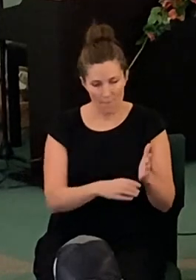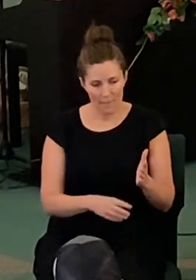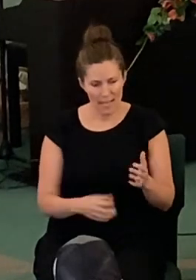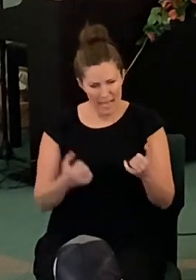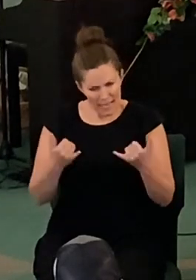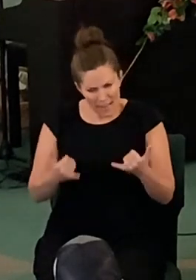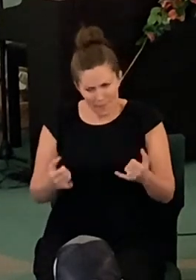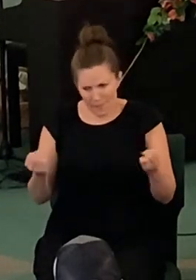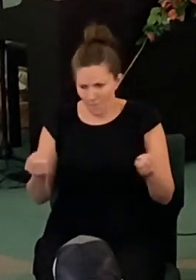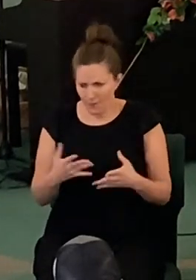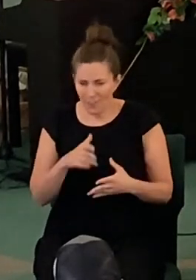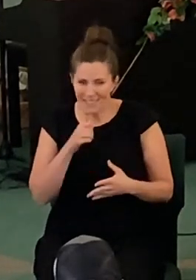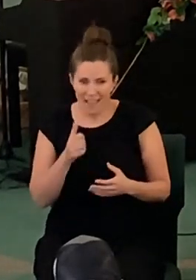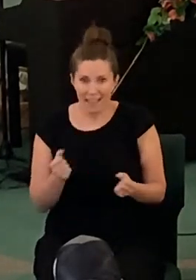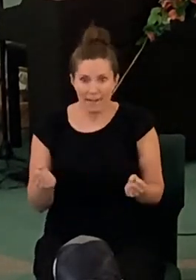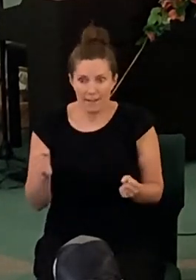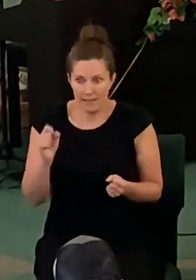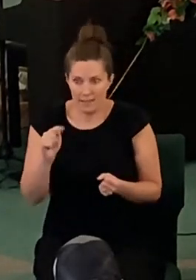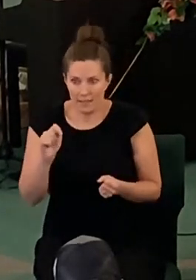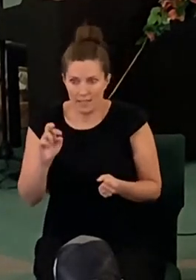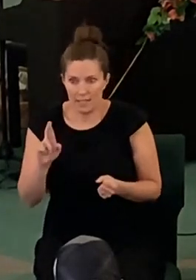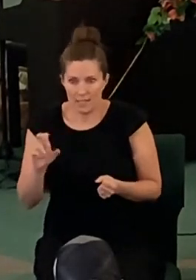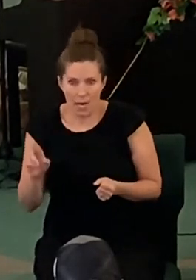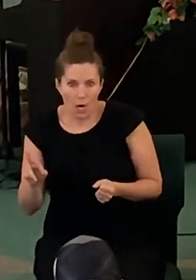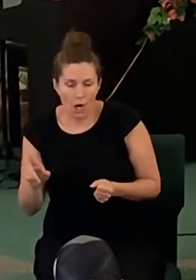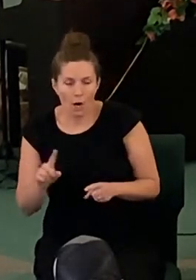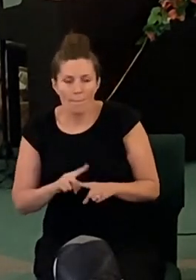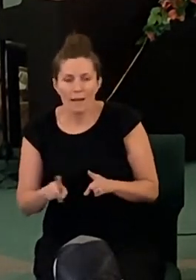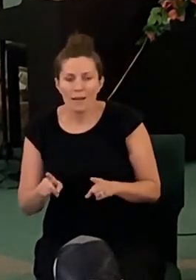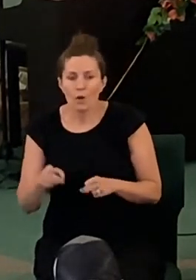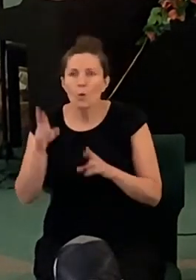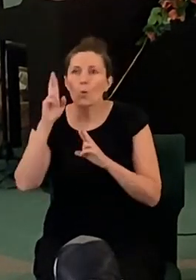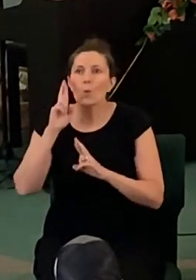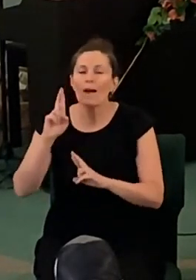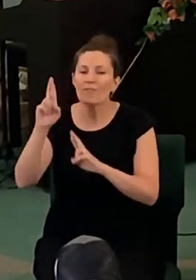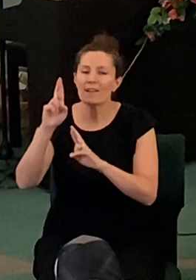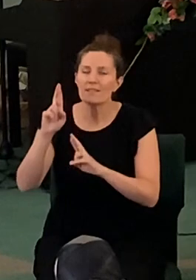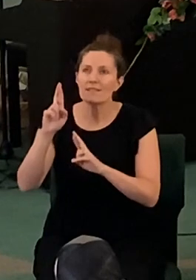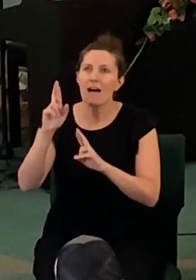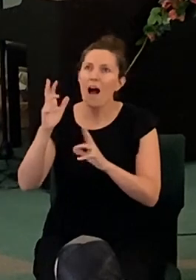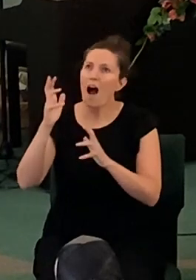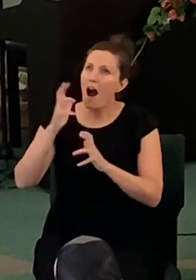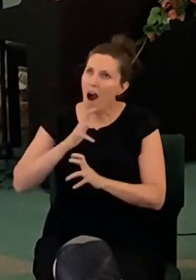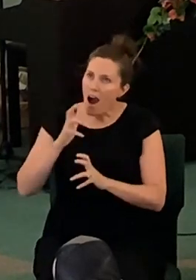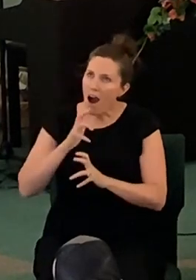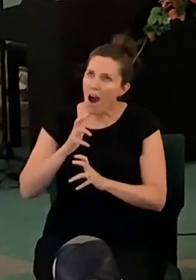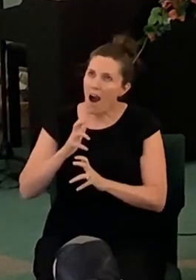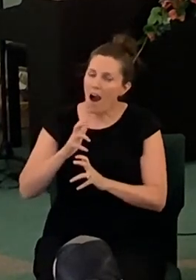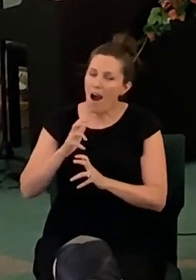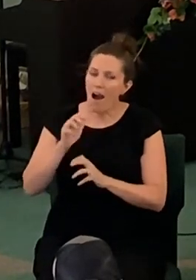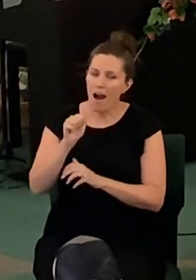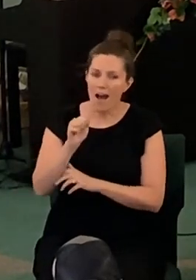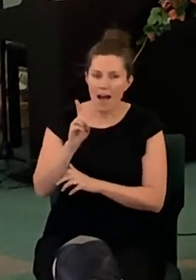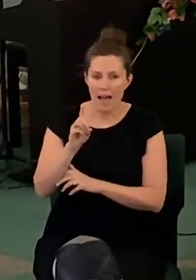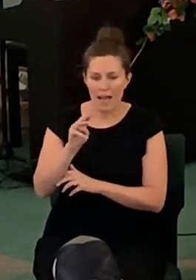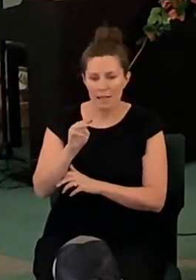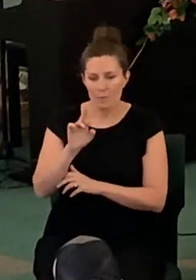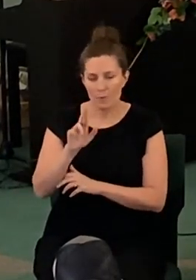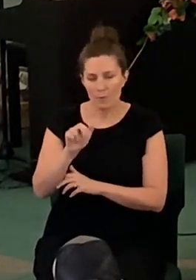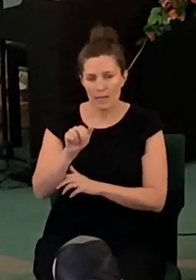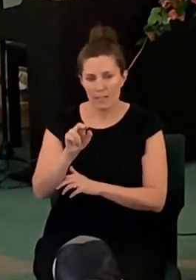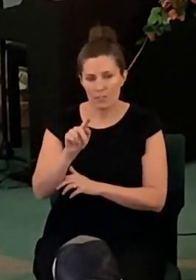we should have for God is not terror, but instead is reverence. It's an awe and admiration of who God